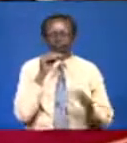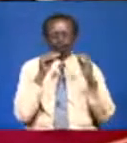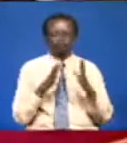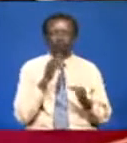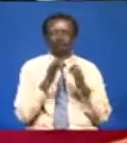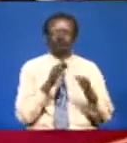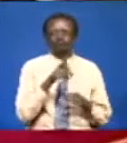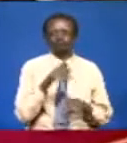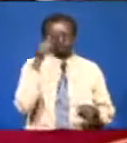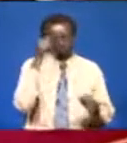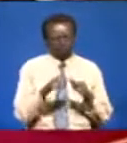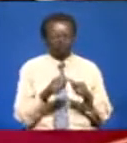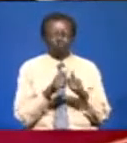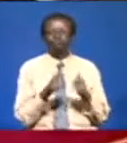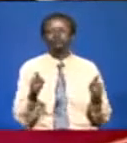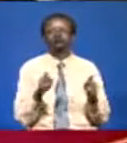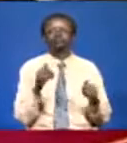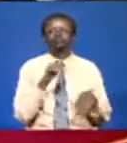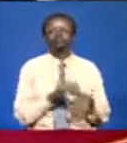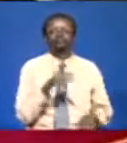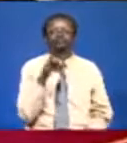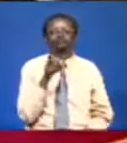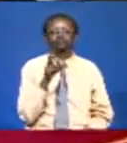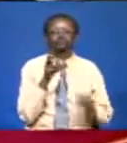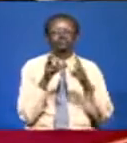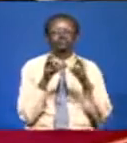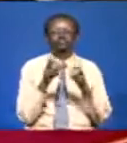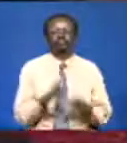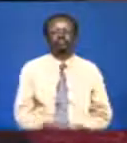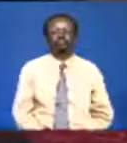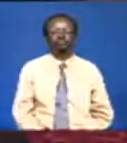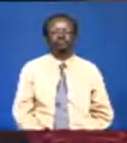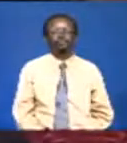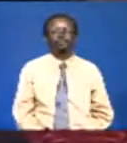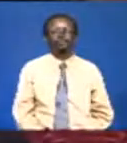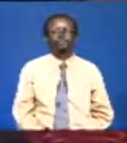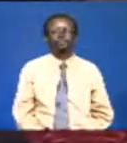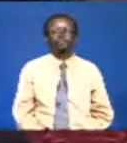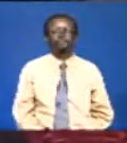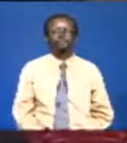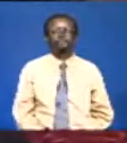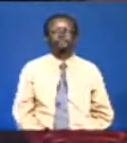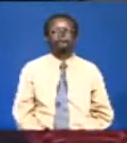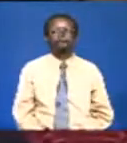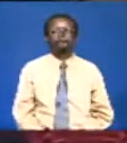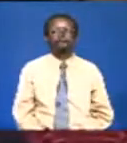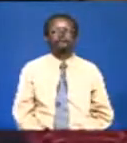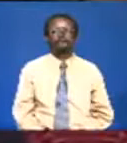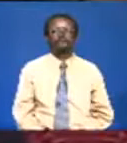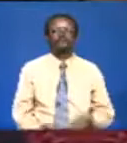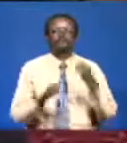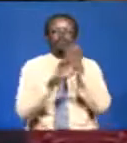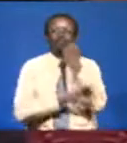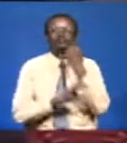well, in 2020, the country was invaded by